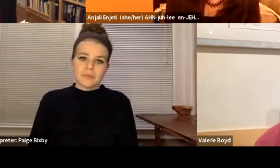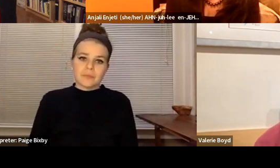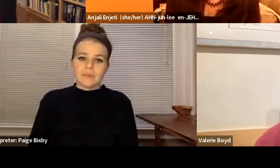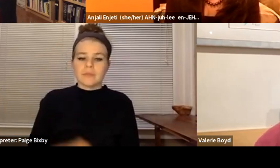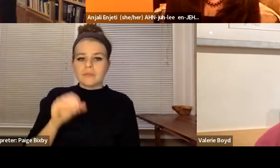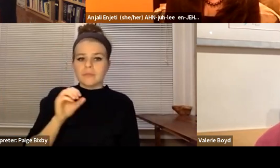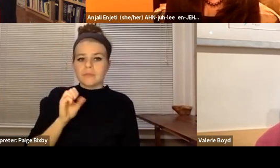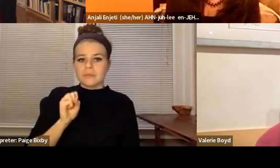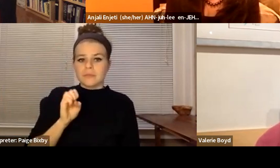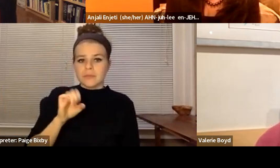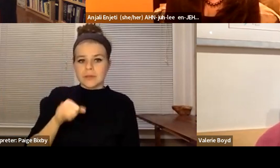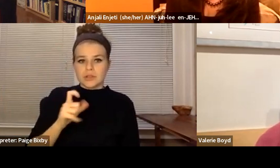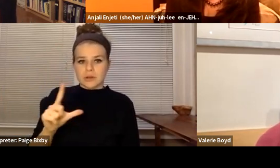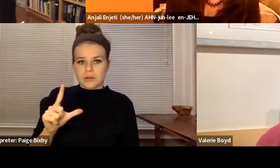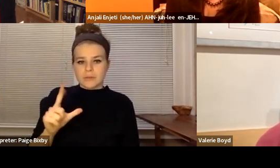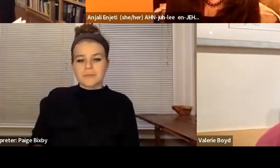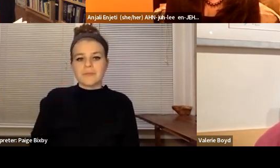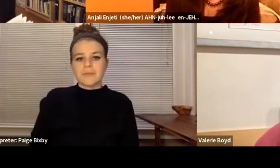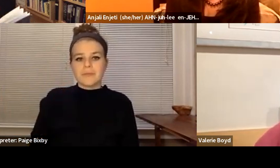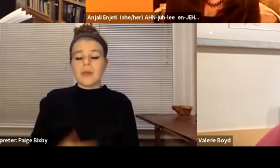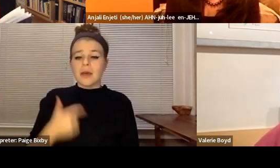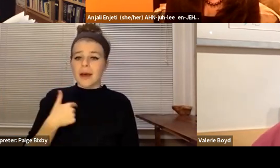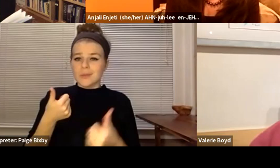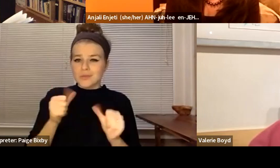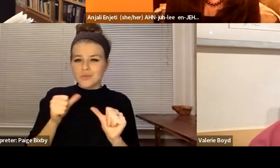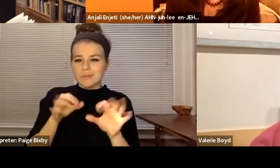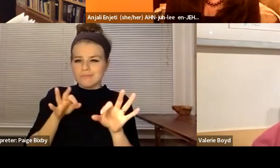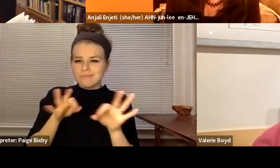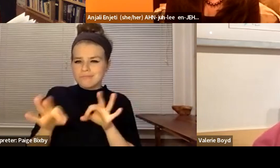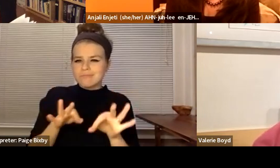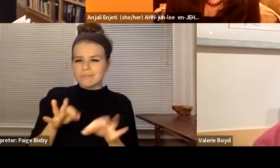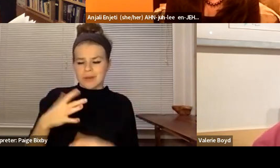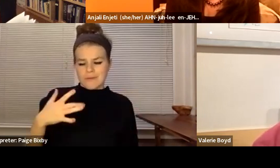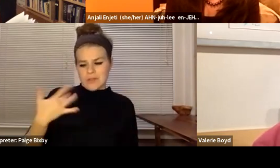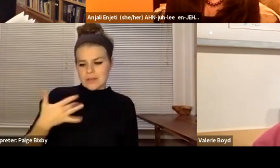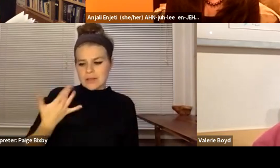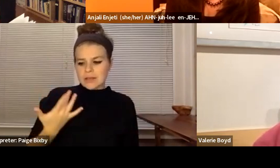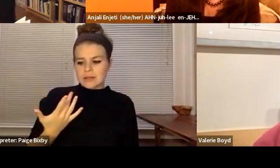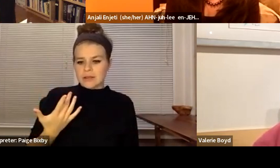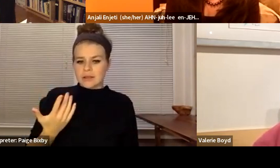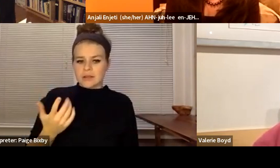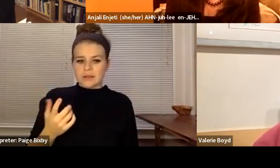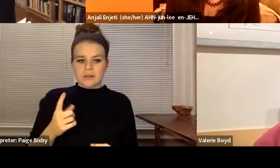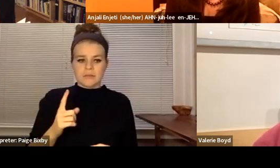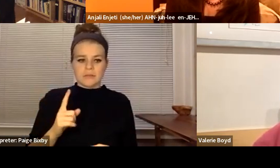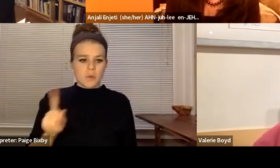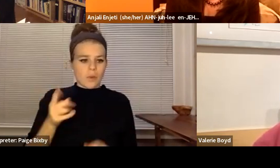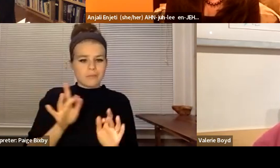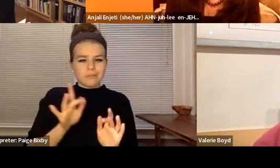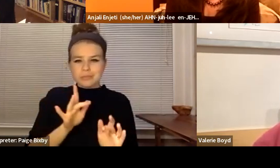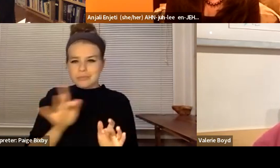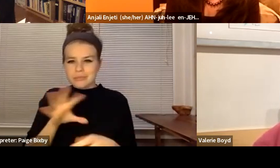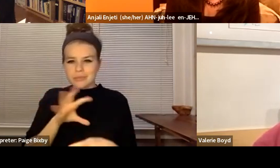Sejal, I am trying to describe what it feels like. There is nothing but space in these words.